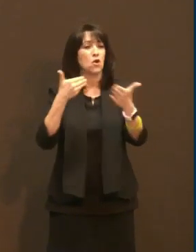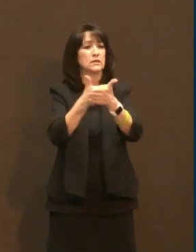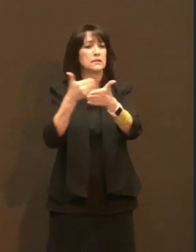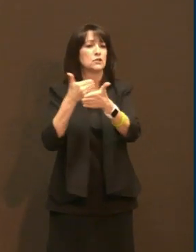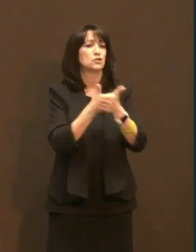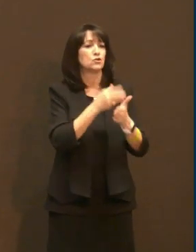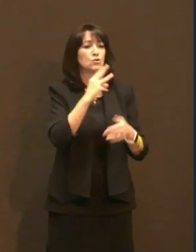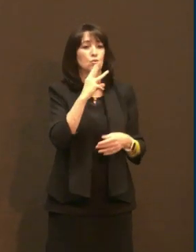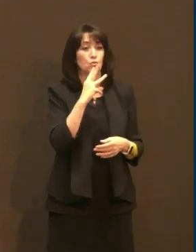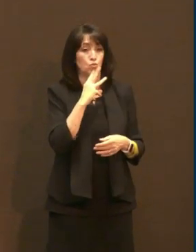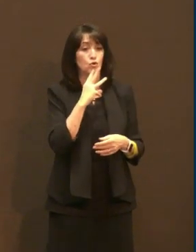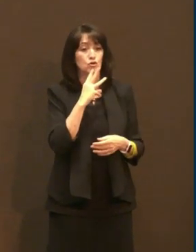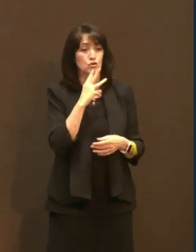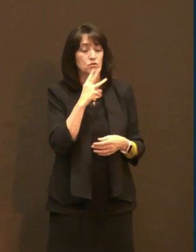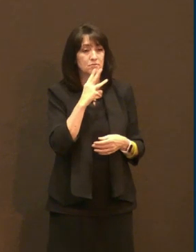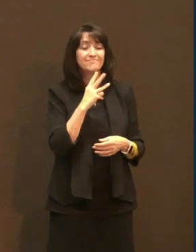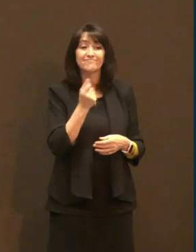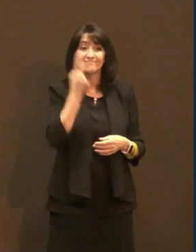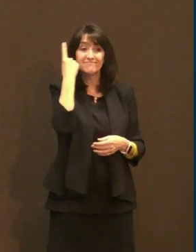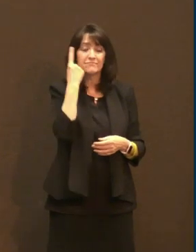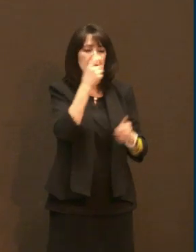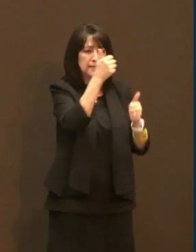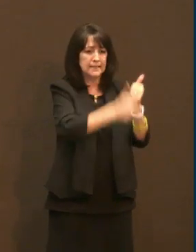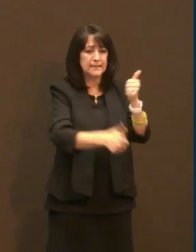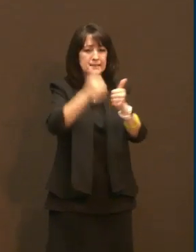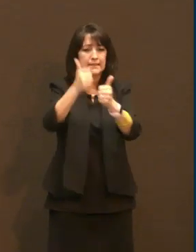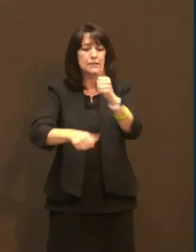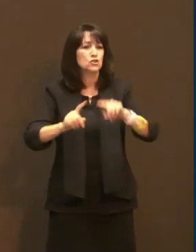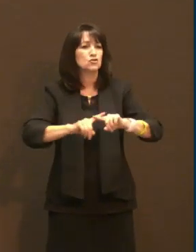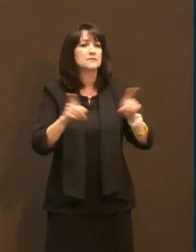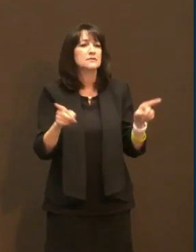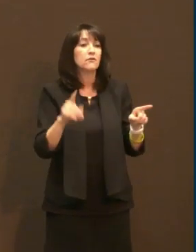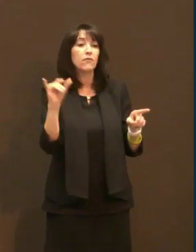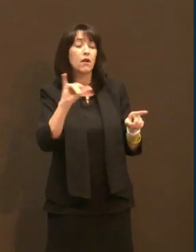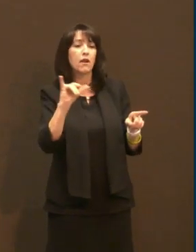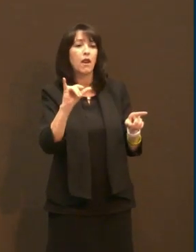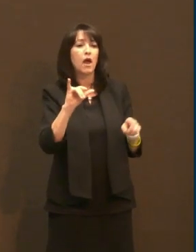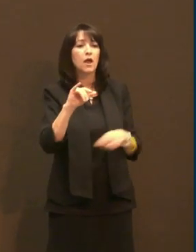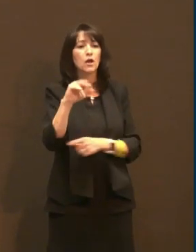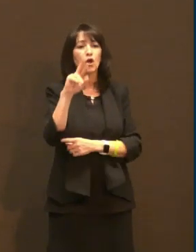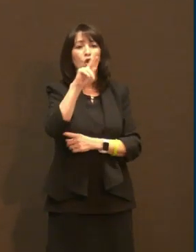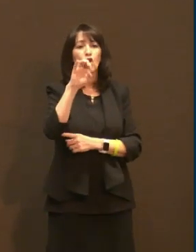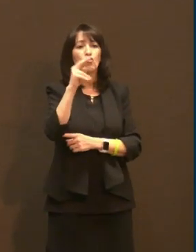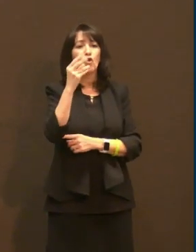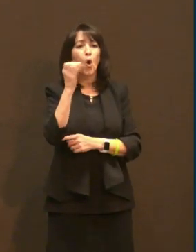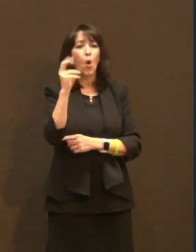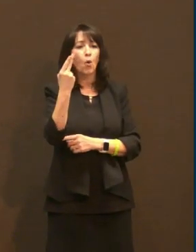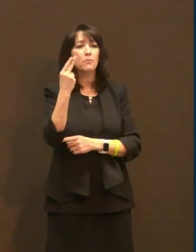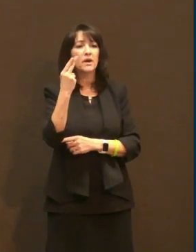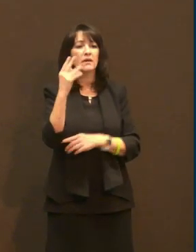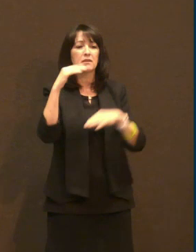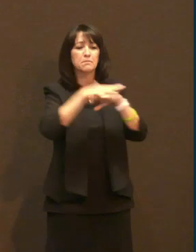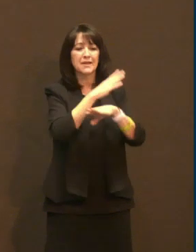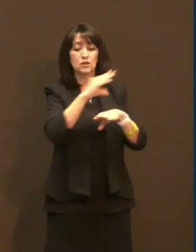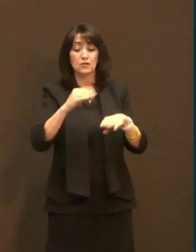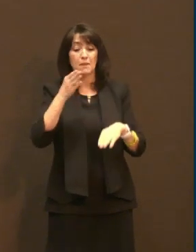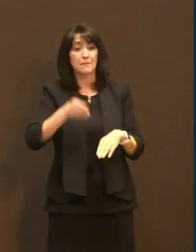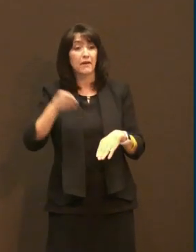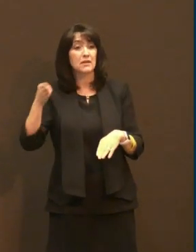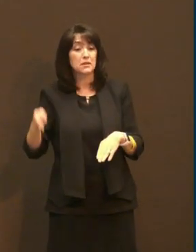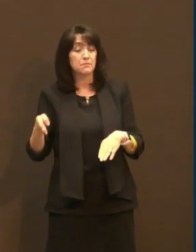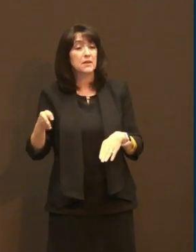was that each of their towns are different. Say Rehoboth and Bethany in particular are different than Dewey Beach and Lewis and some of the